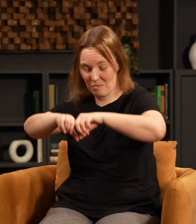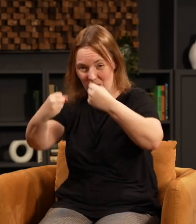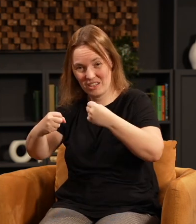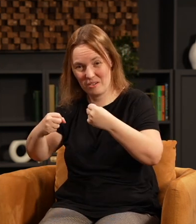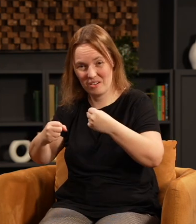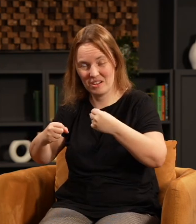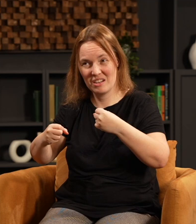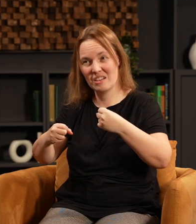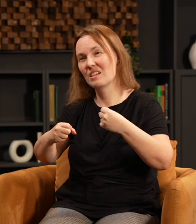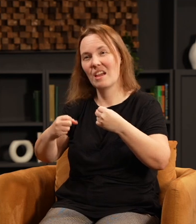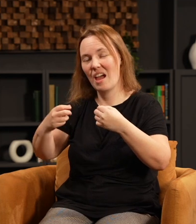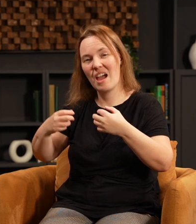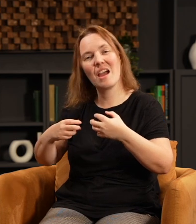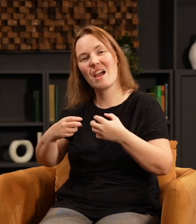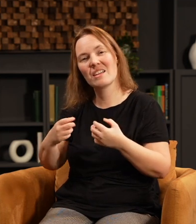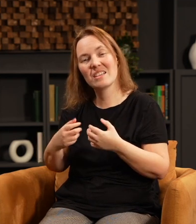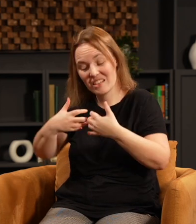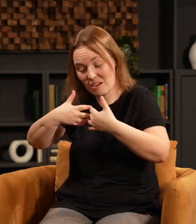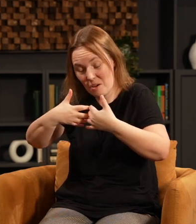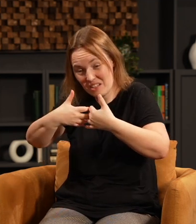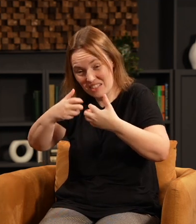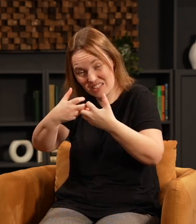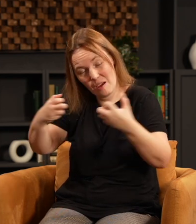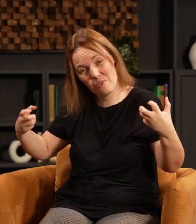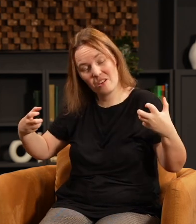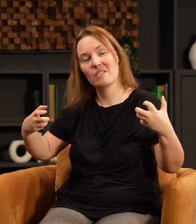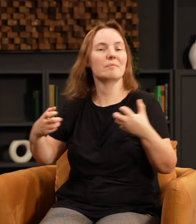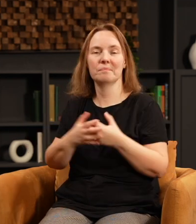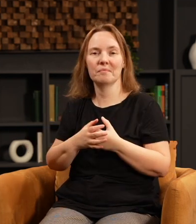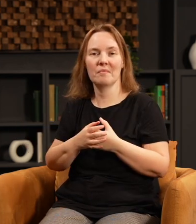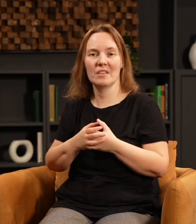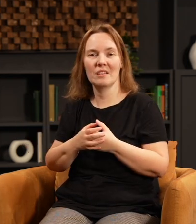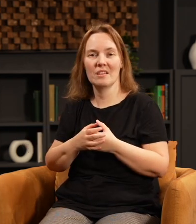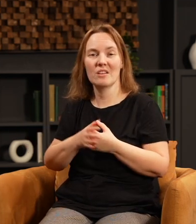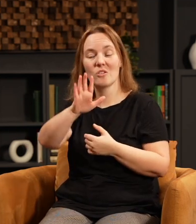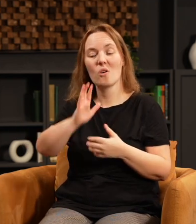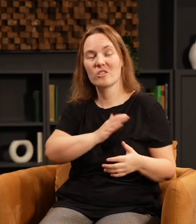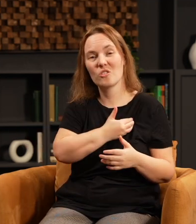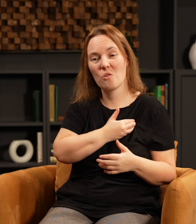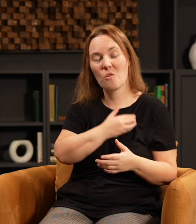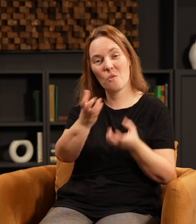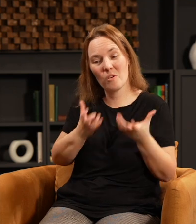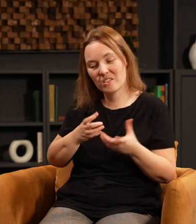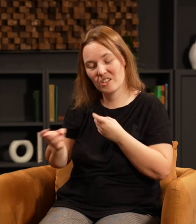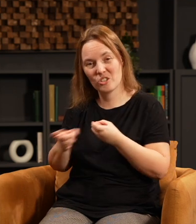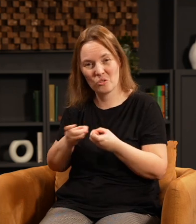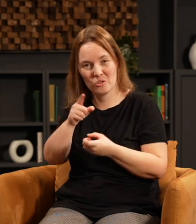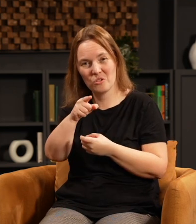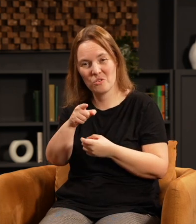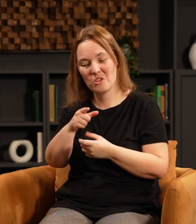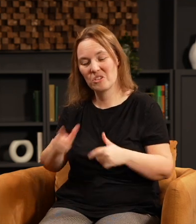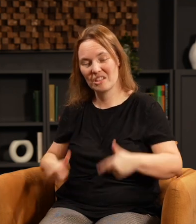knit together. They're not meant to be, they're meant to be separate things, not entangled. You see, your soul wants to dominate you by getting you to live by your